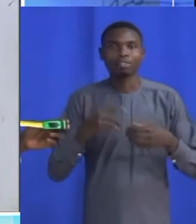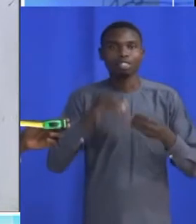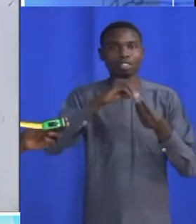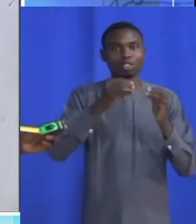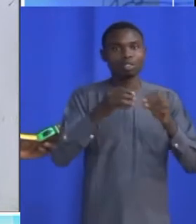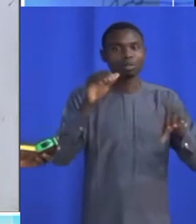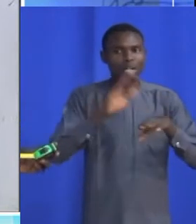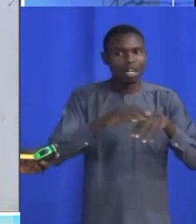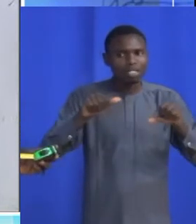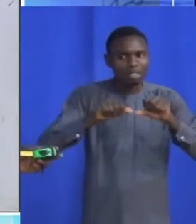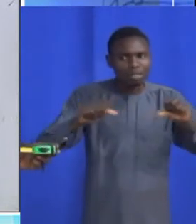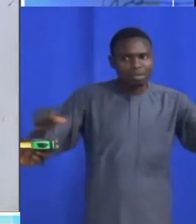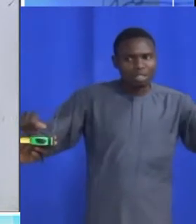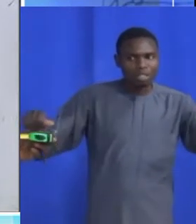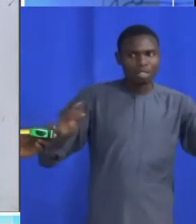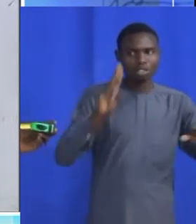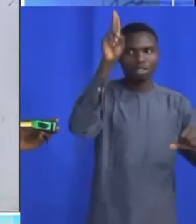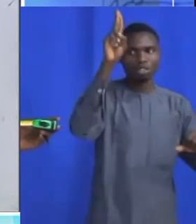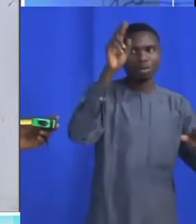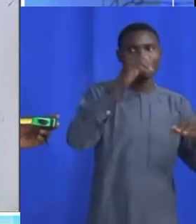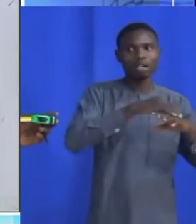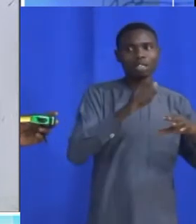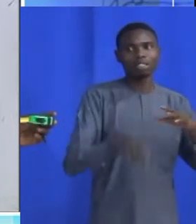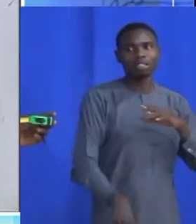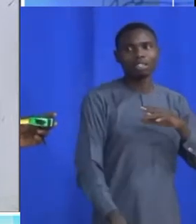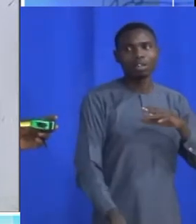Thirdly, rule of law,